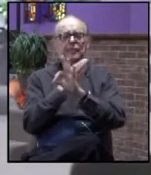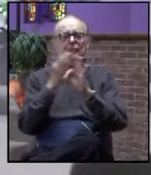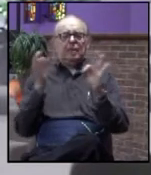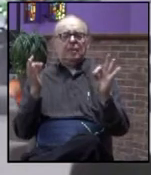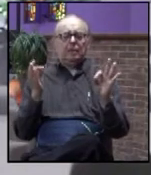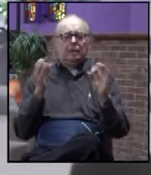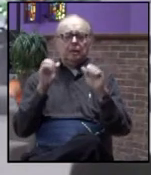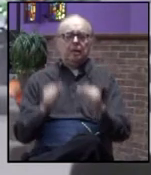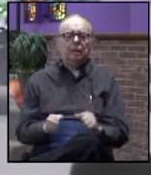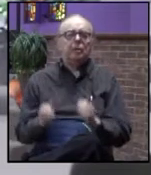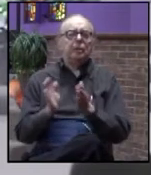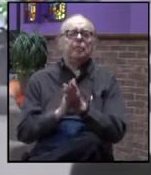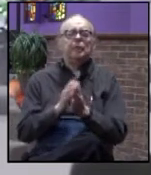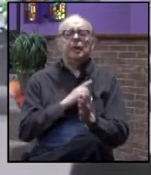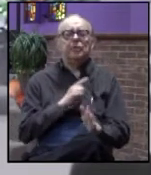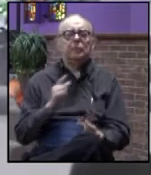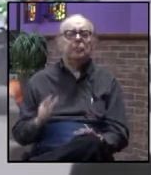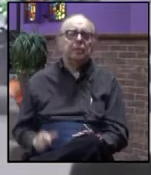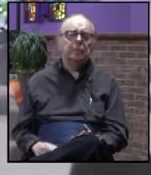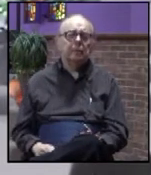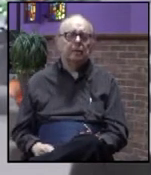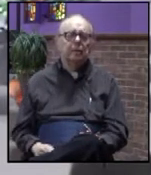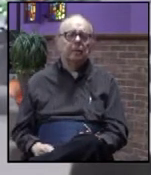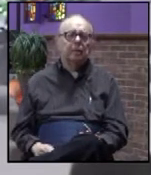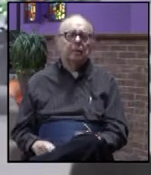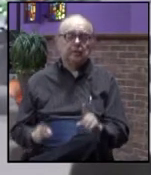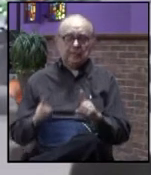to be able to praise the Lord.